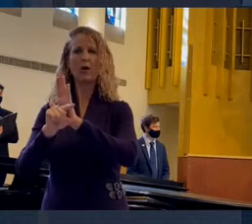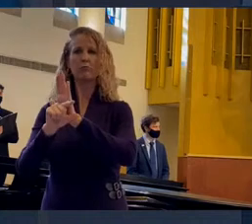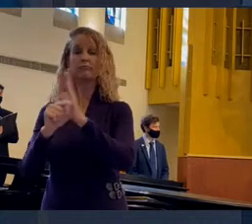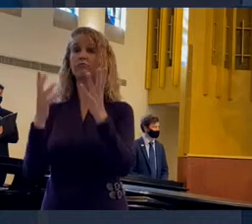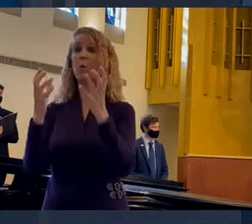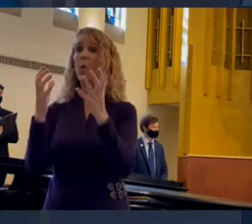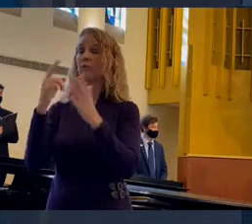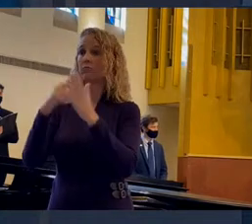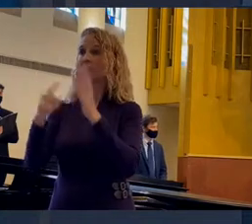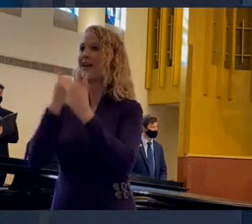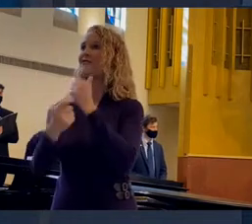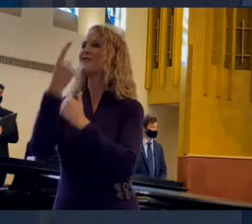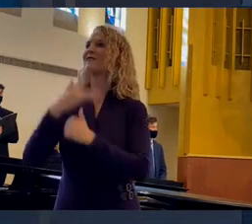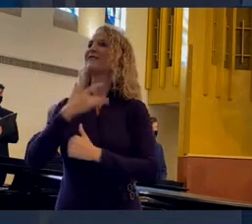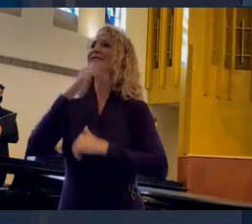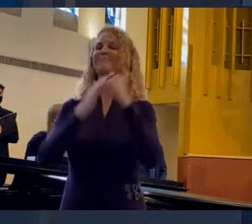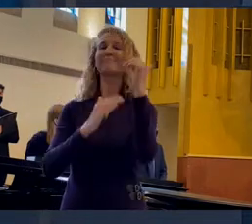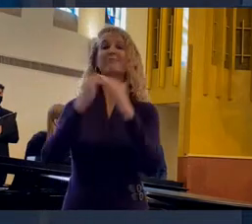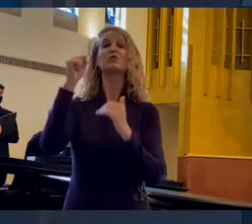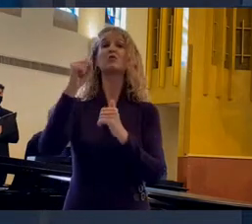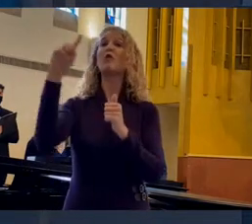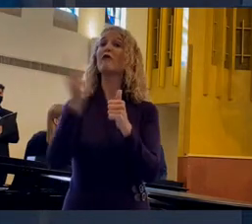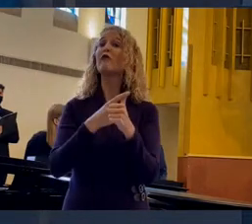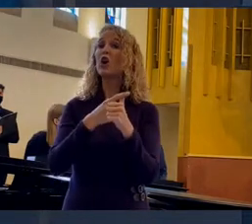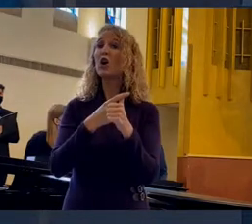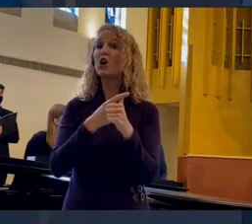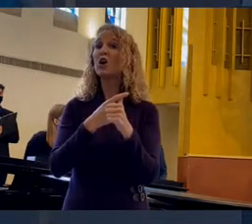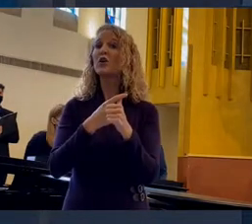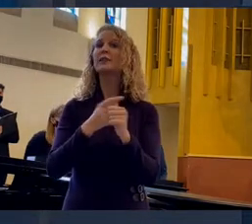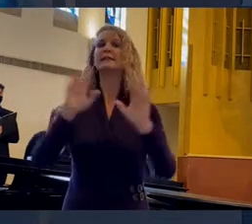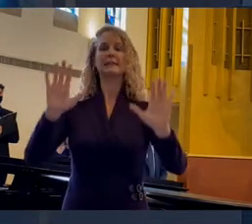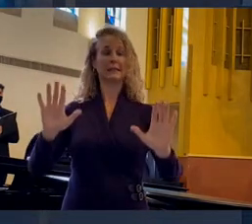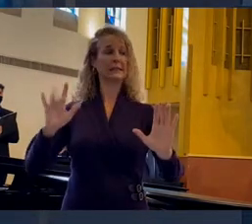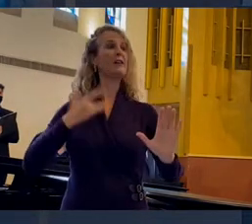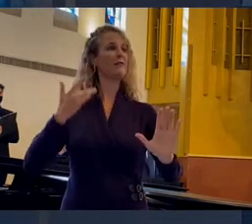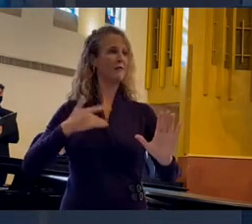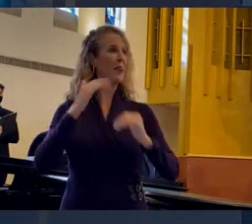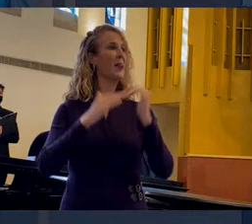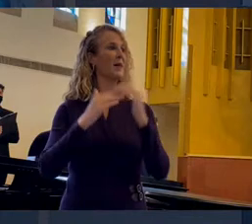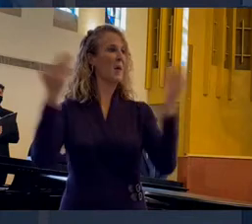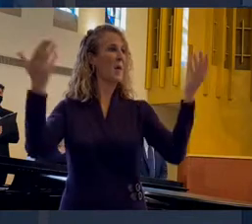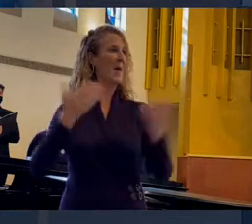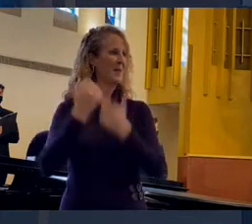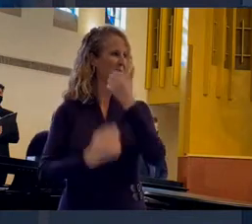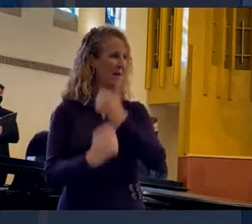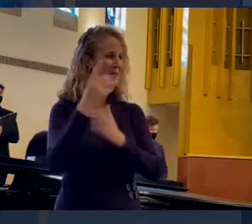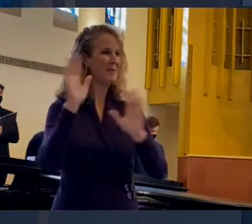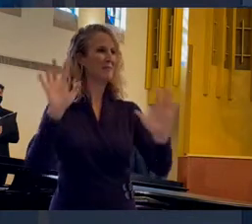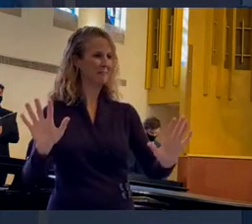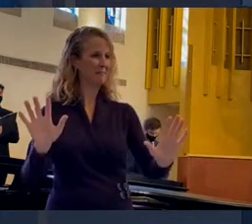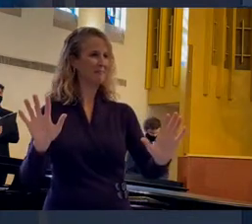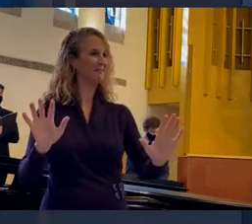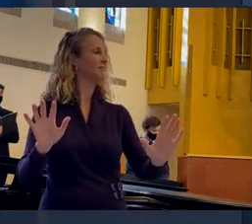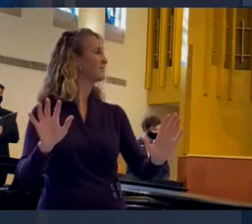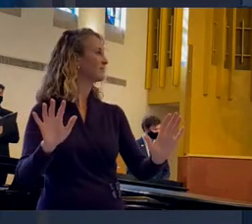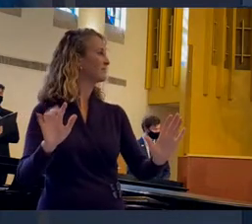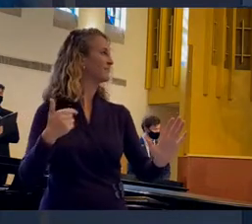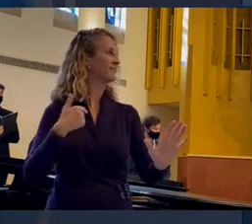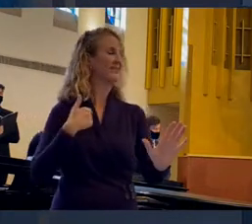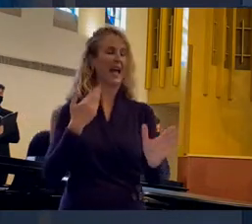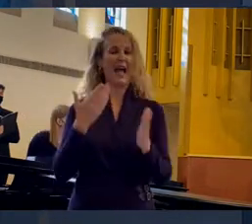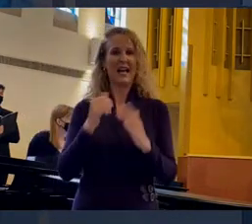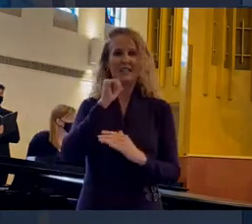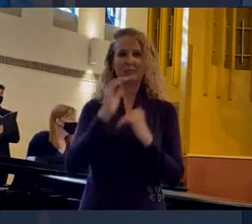and I always like to make sure everybody feels comfortable. So first of all, everybody should feel comfortable. We welcome everyone. I'm probably the one who's the